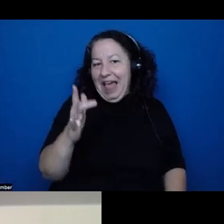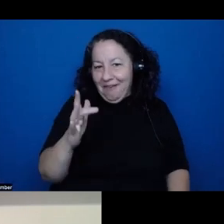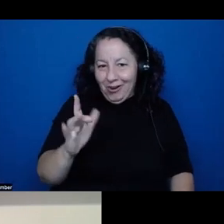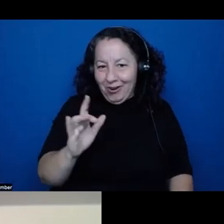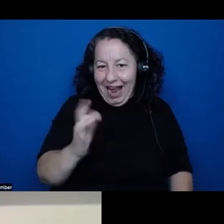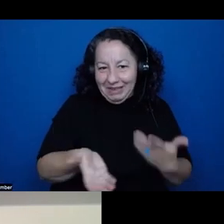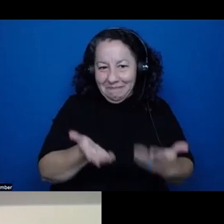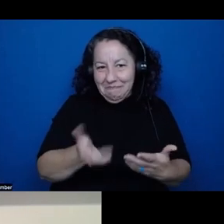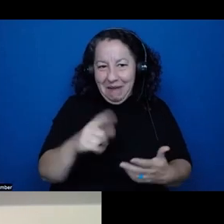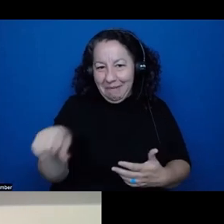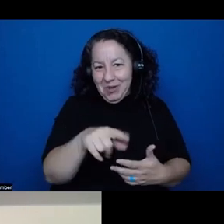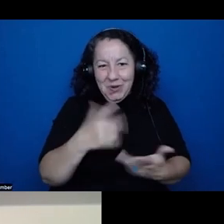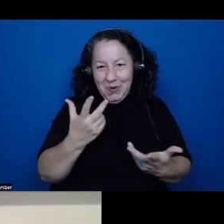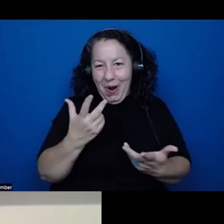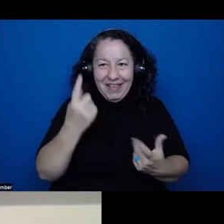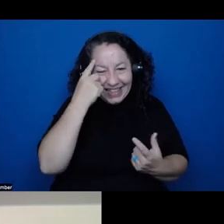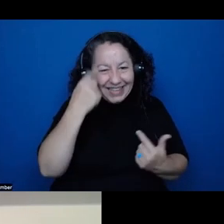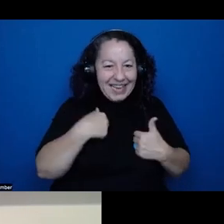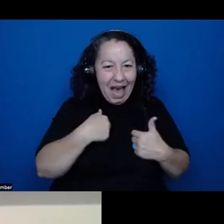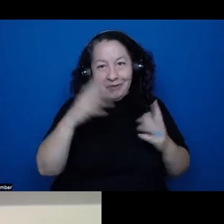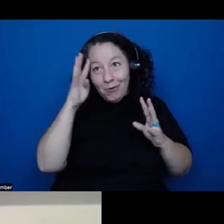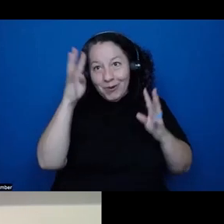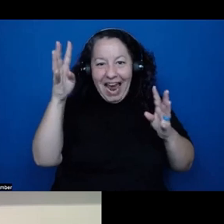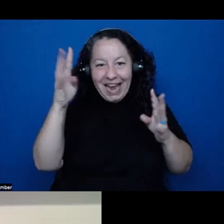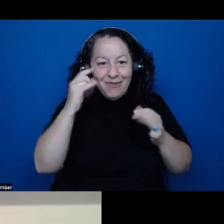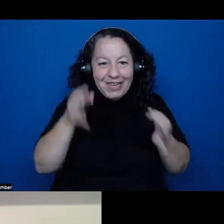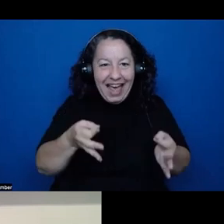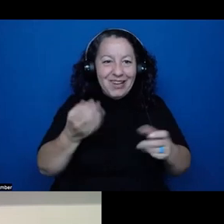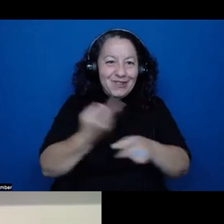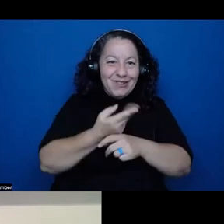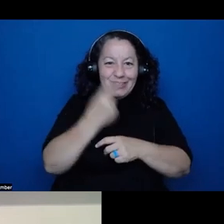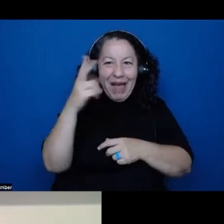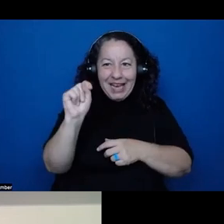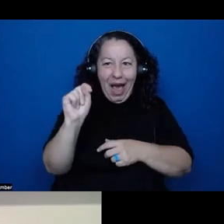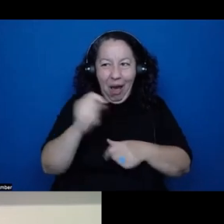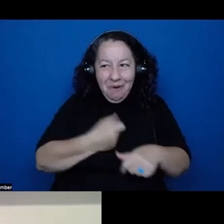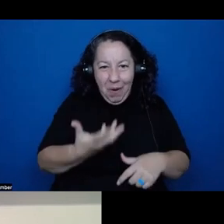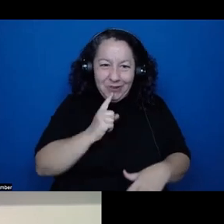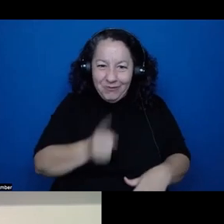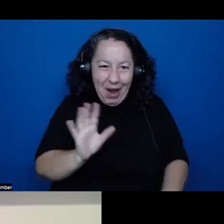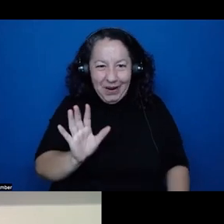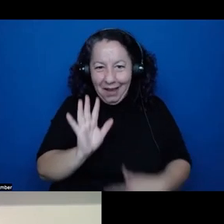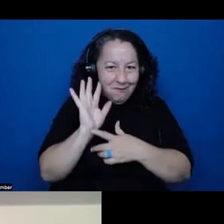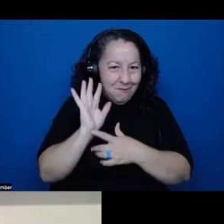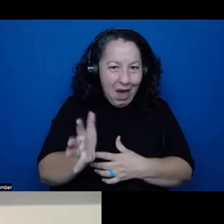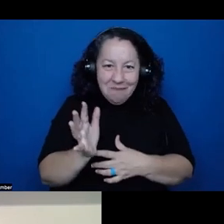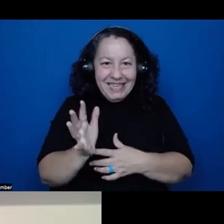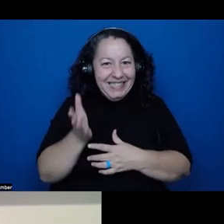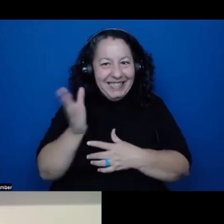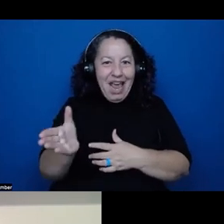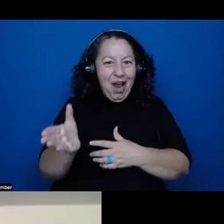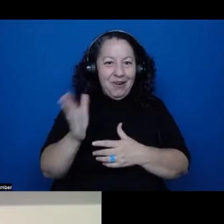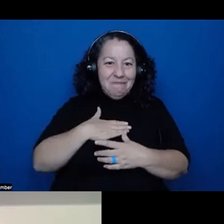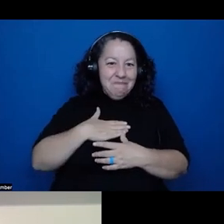like me credit for deciding to do blackout poetry. Like it was very like 5 minutes in the studio, and I was like, oh,